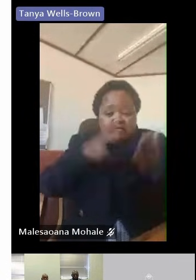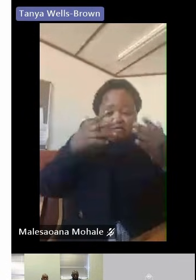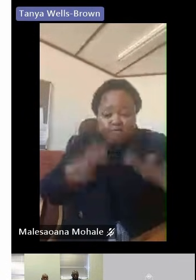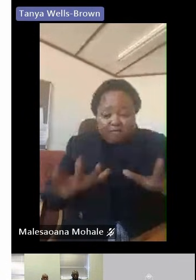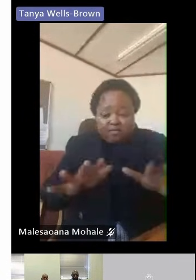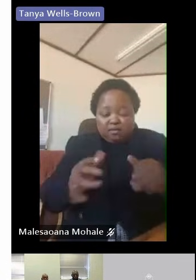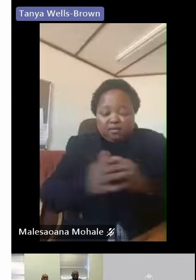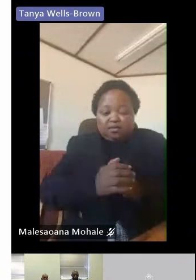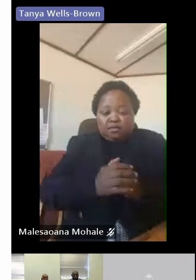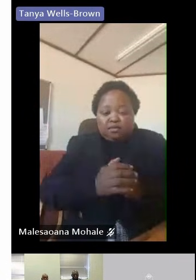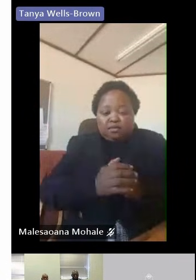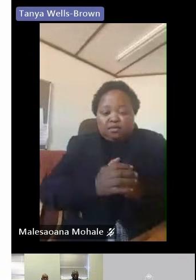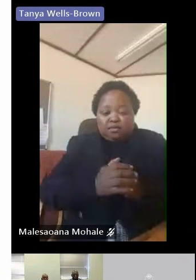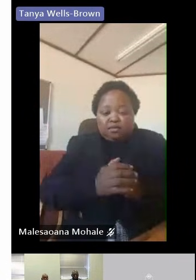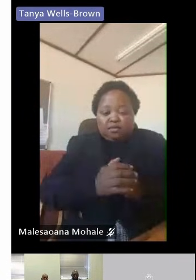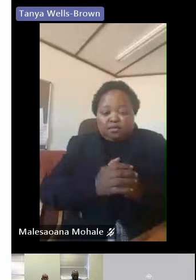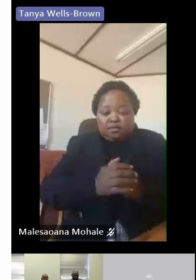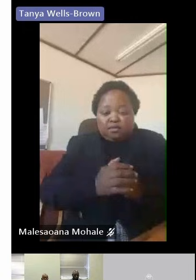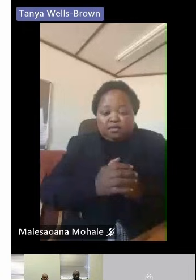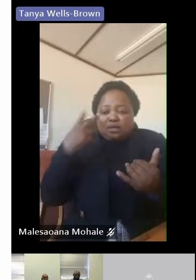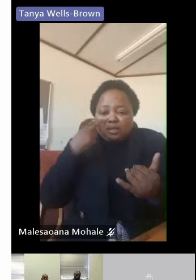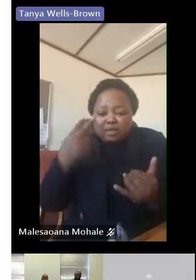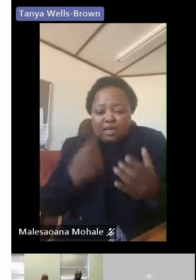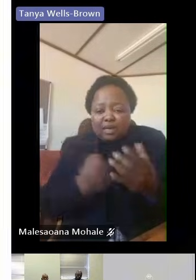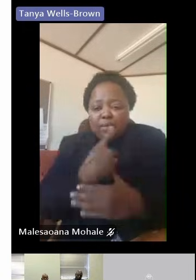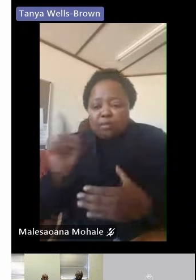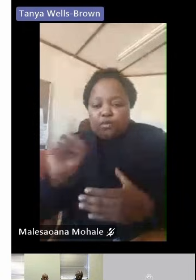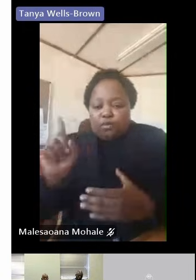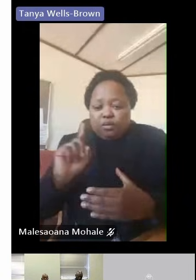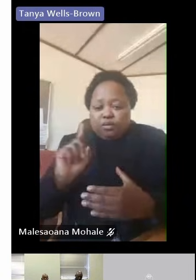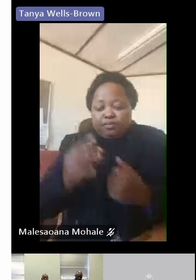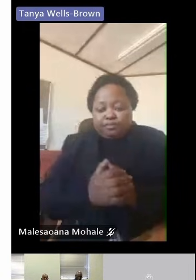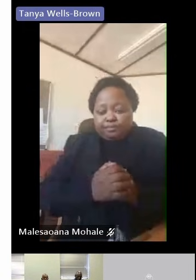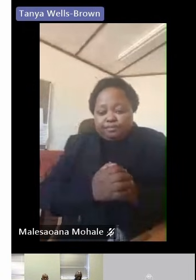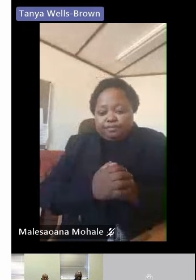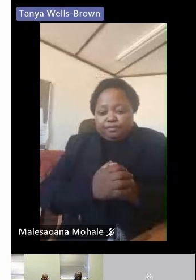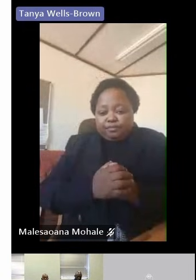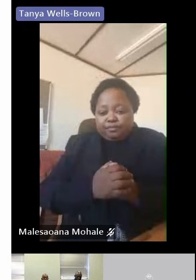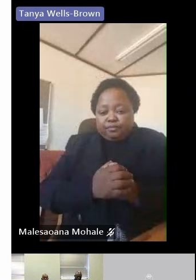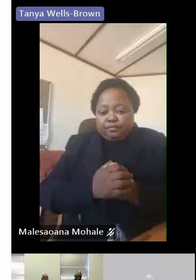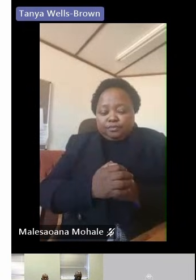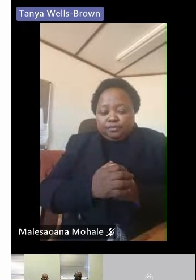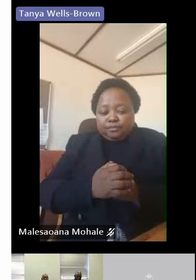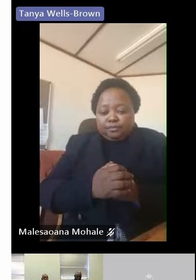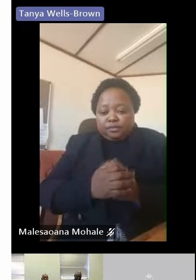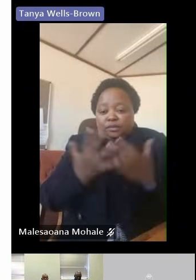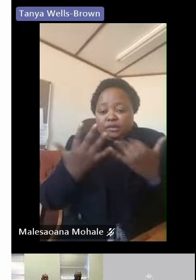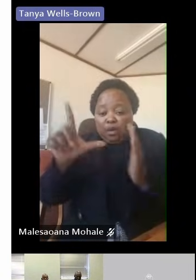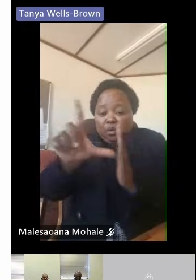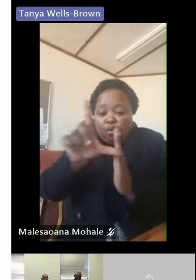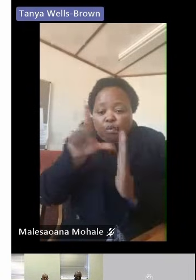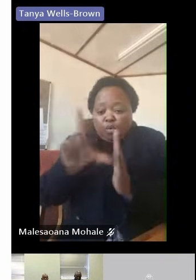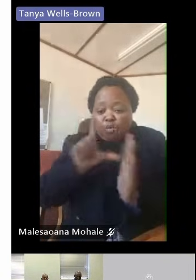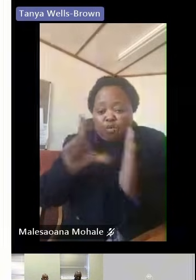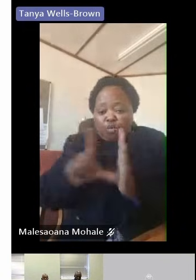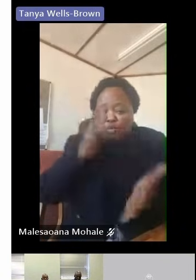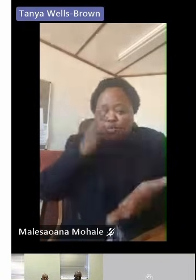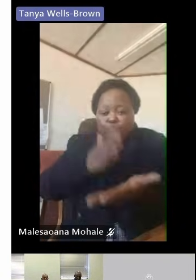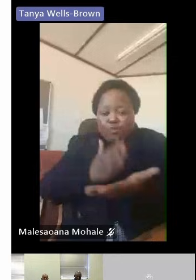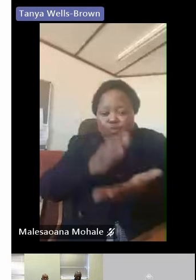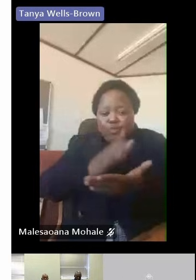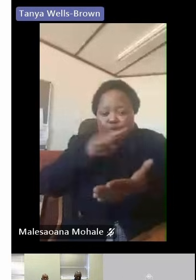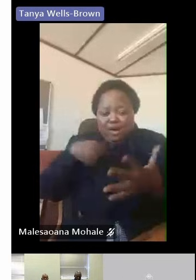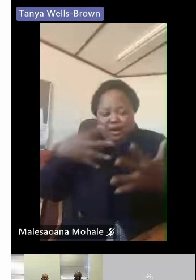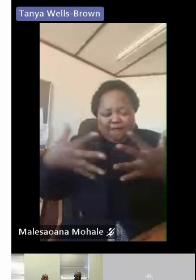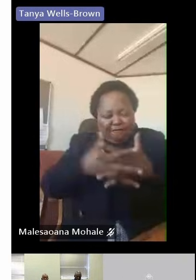What we're seeing happening is a fragmentation, or this legislation that doesn't actually fit together. Now,